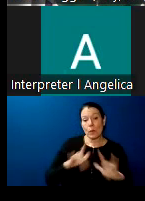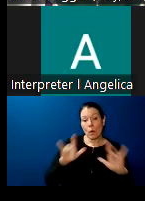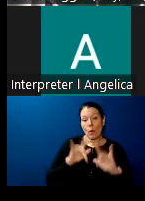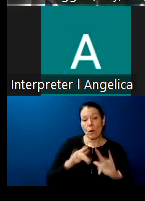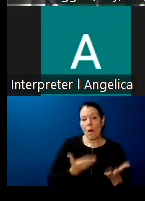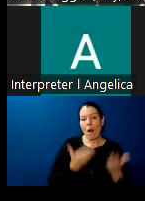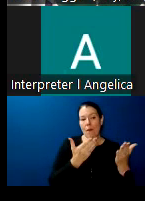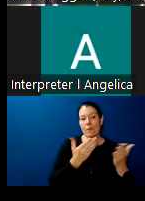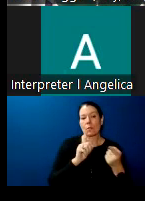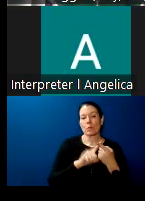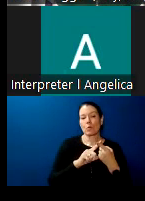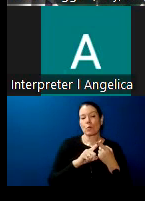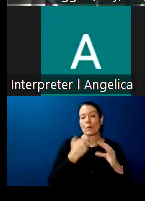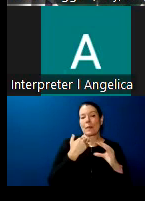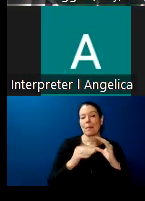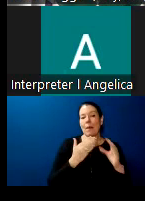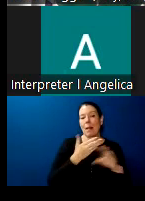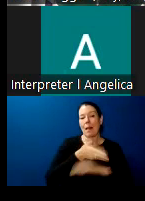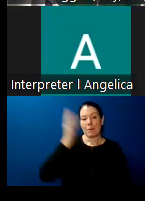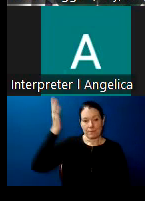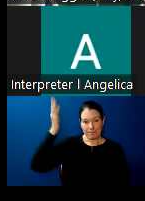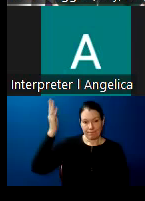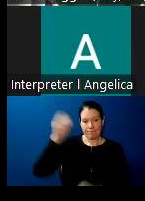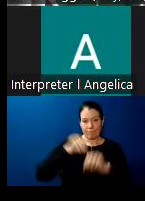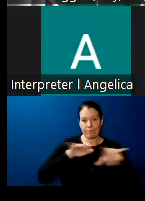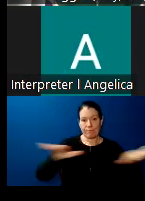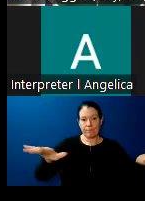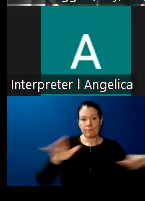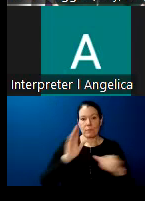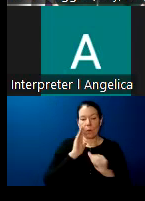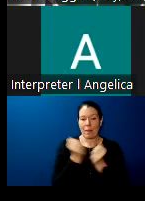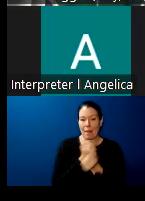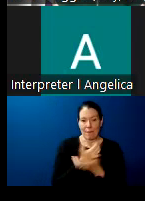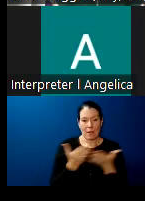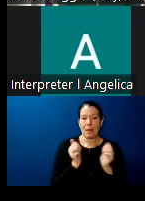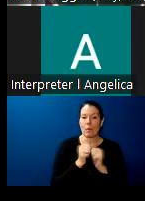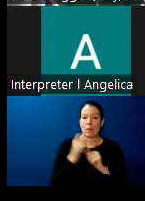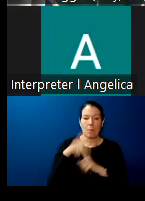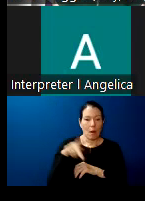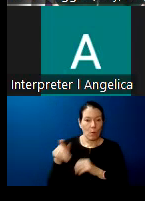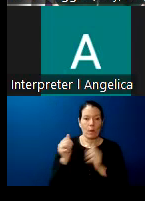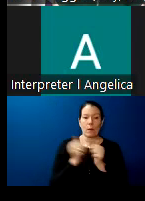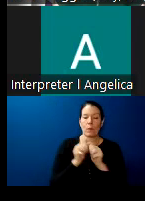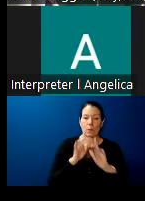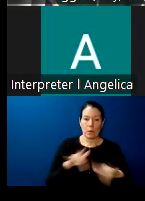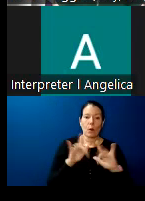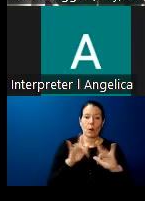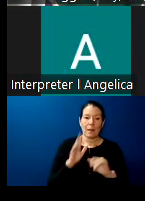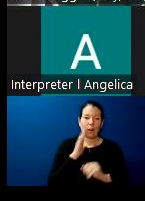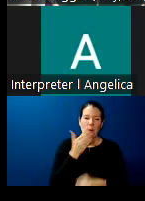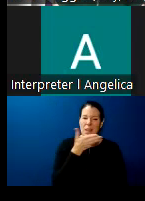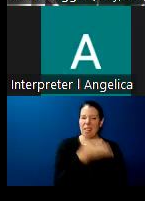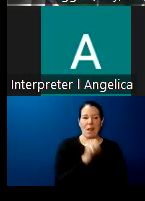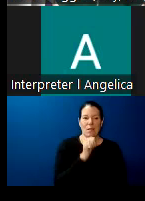the email that Alyssa's going to send out after this presentation with our recording and with the PowerPoints. So they're going to be there for a while. There's